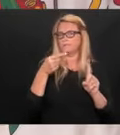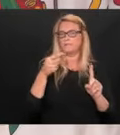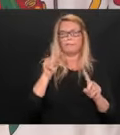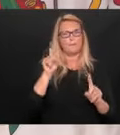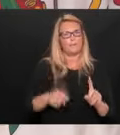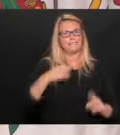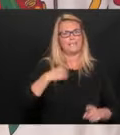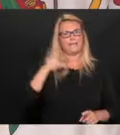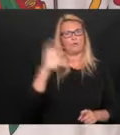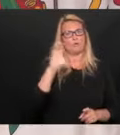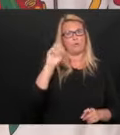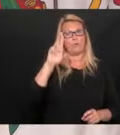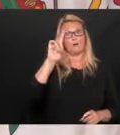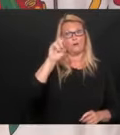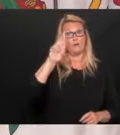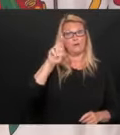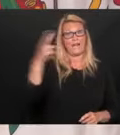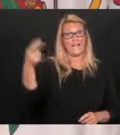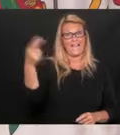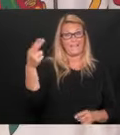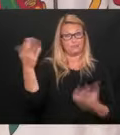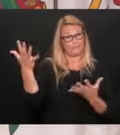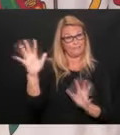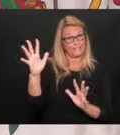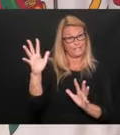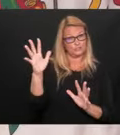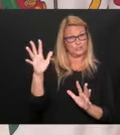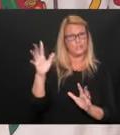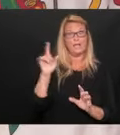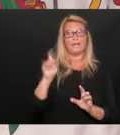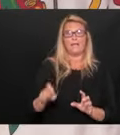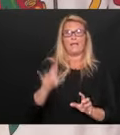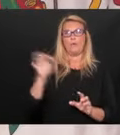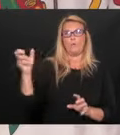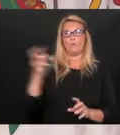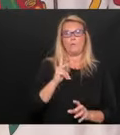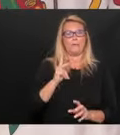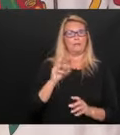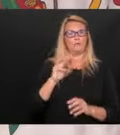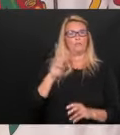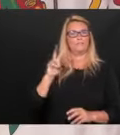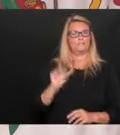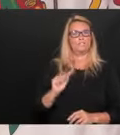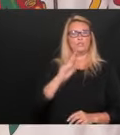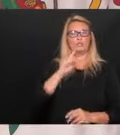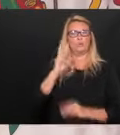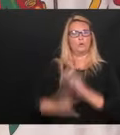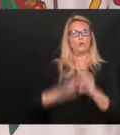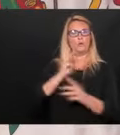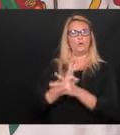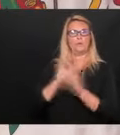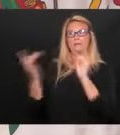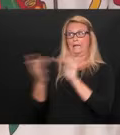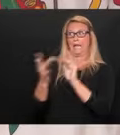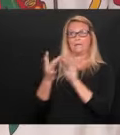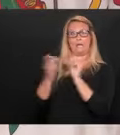Corridor H done, and we've got to bring southern West Virginia back into the real world in contact with